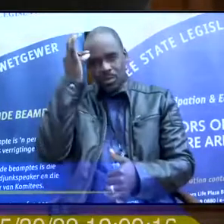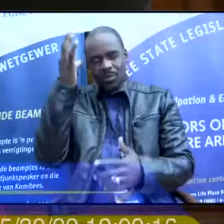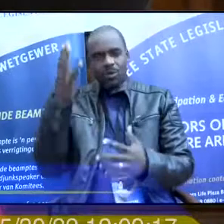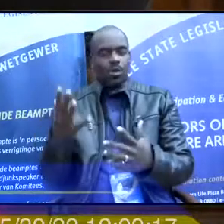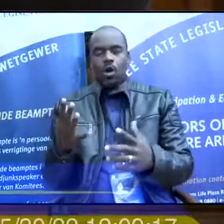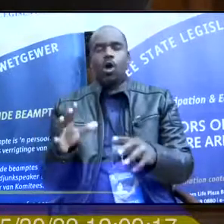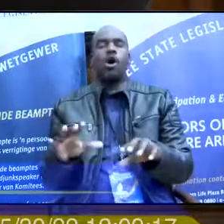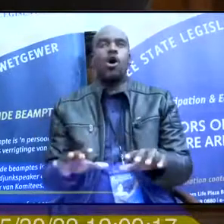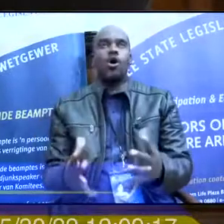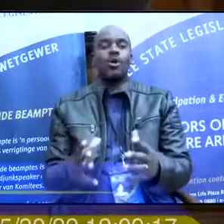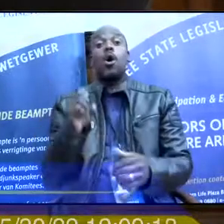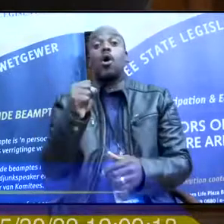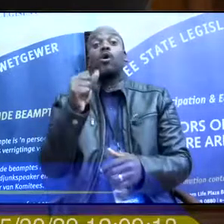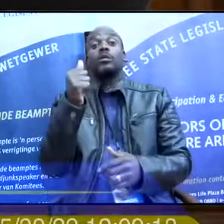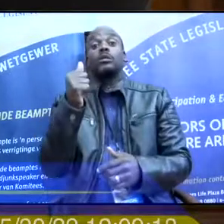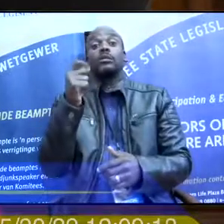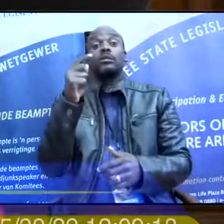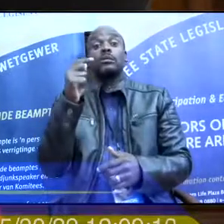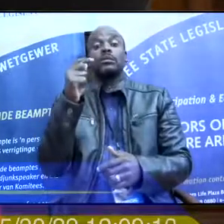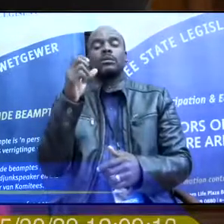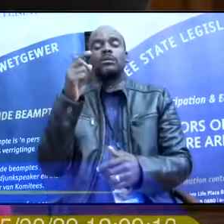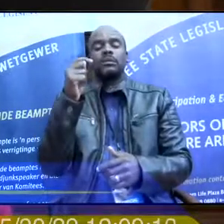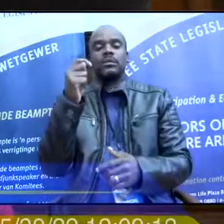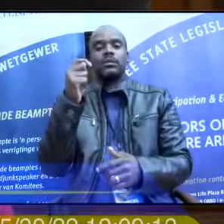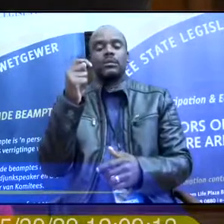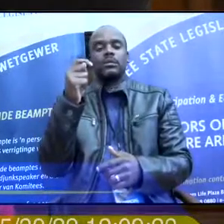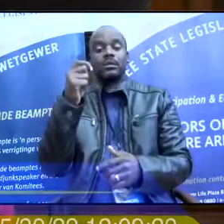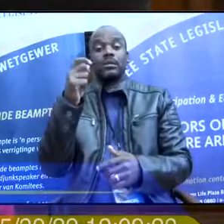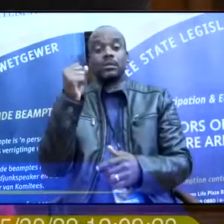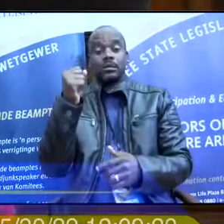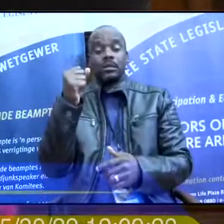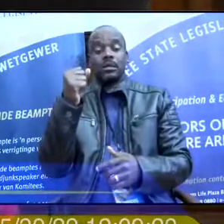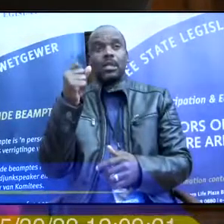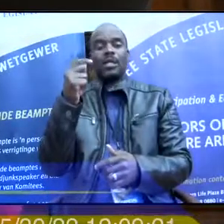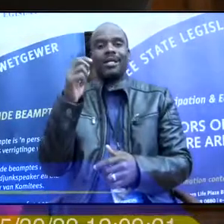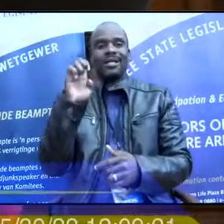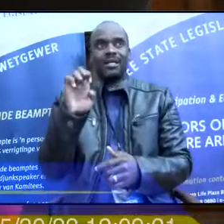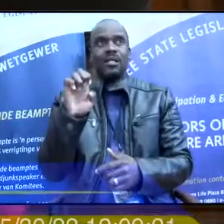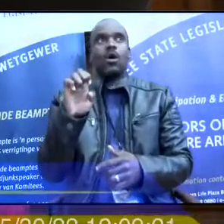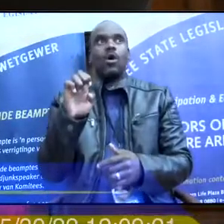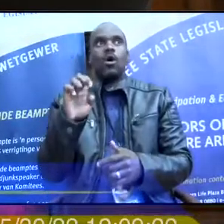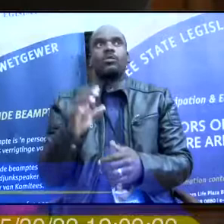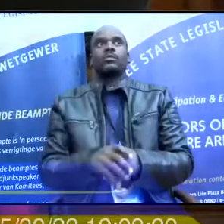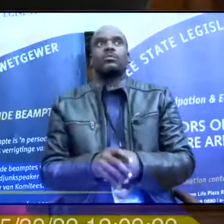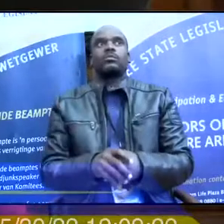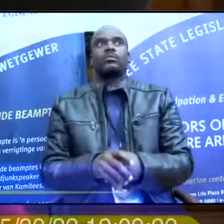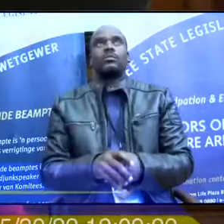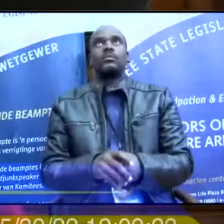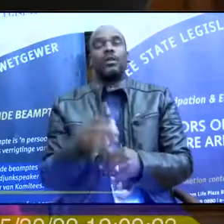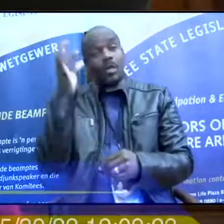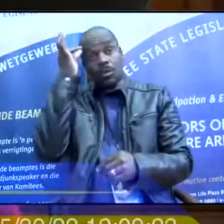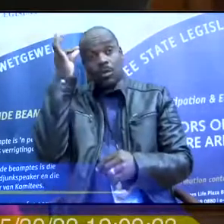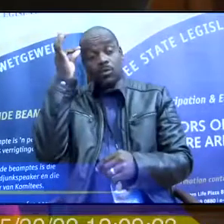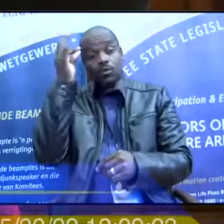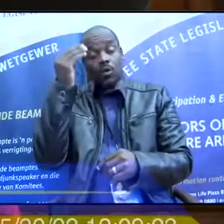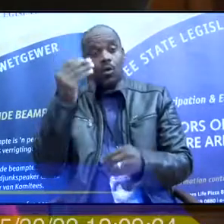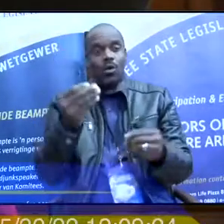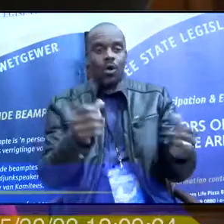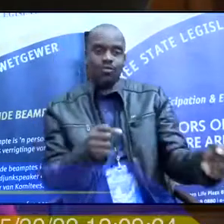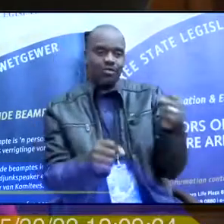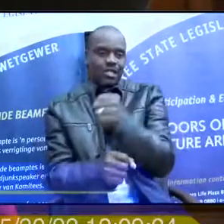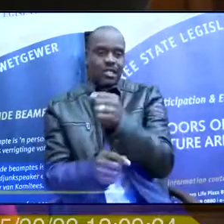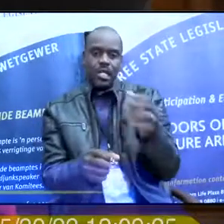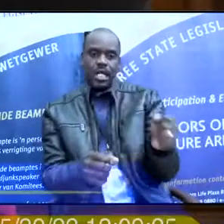is leading the attack on rolling back those gains and many employers